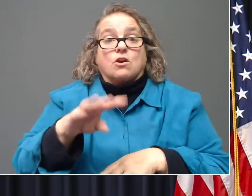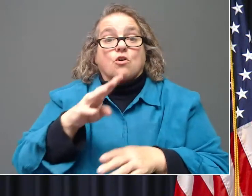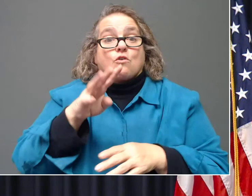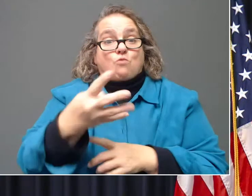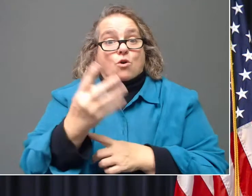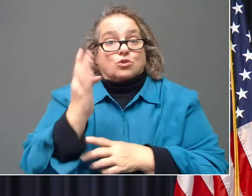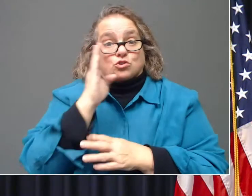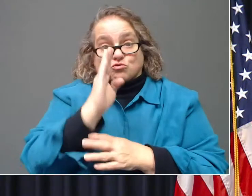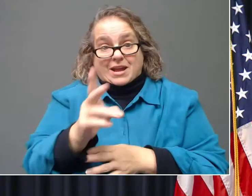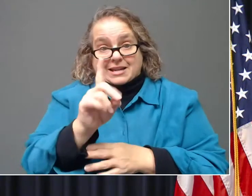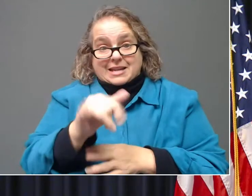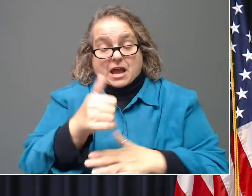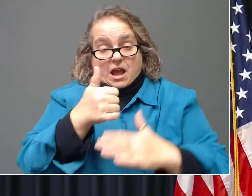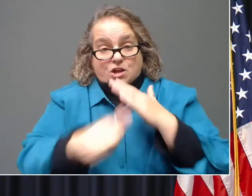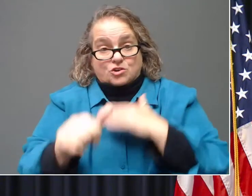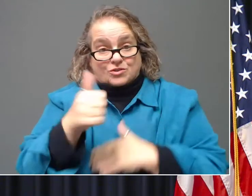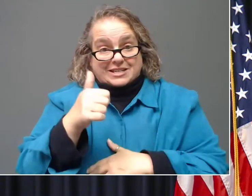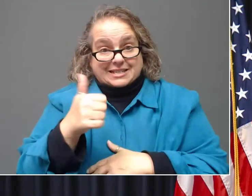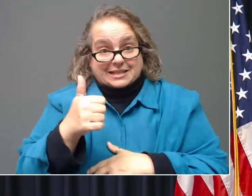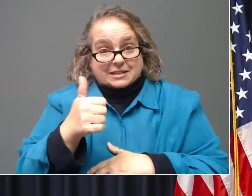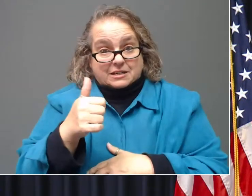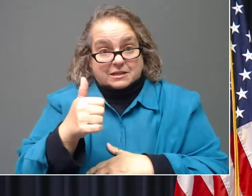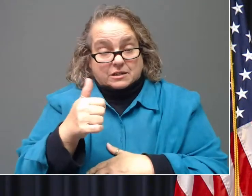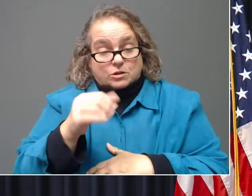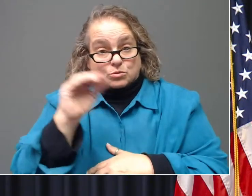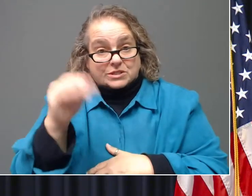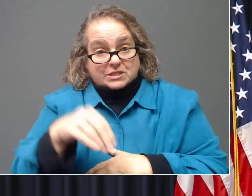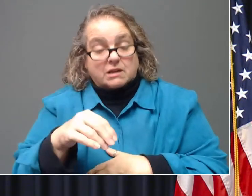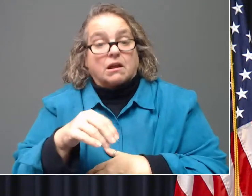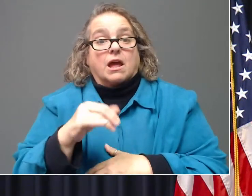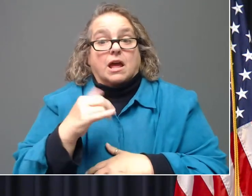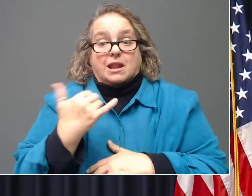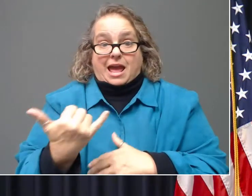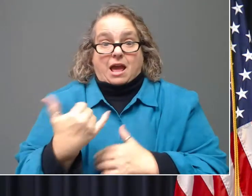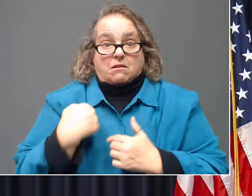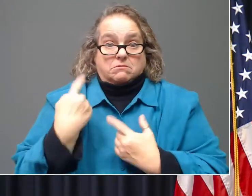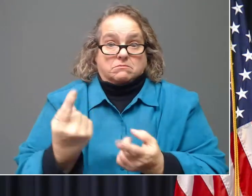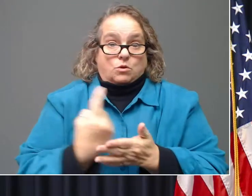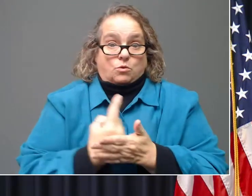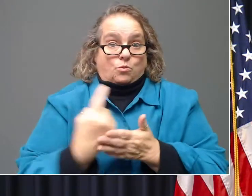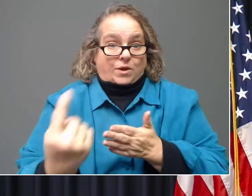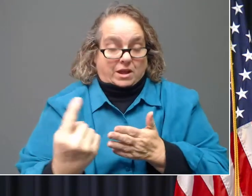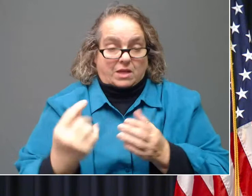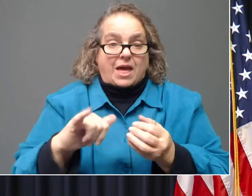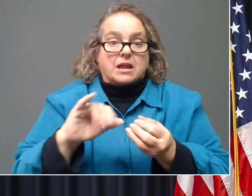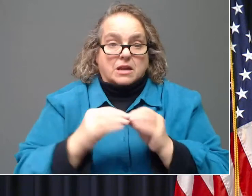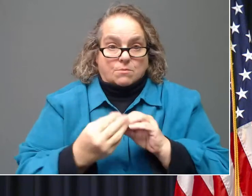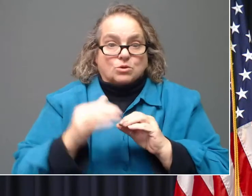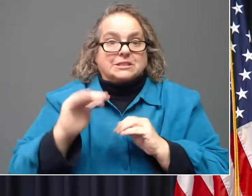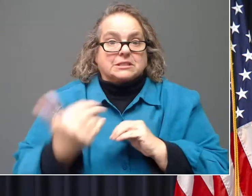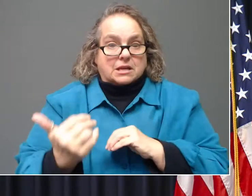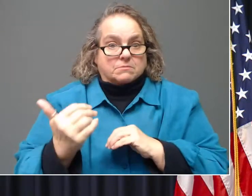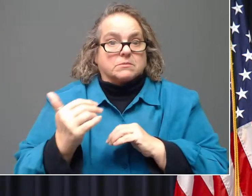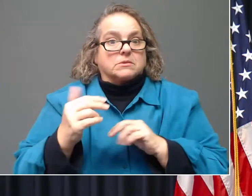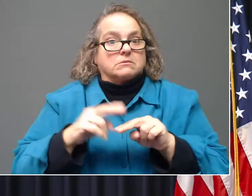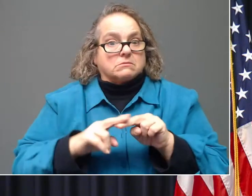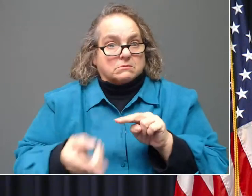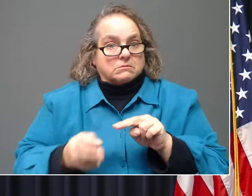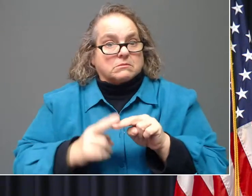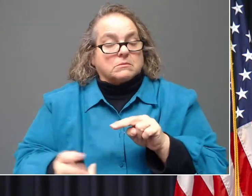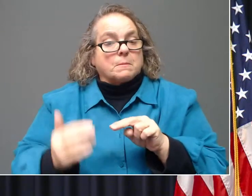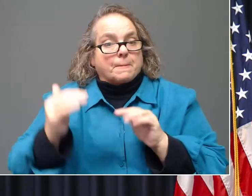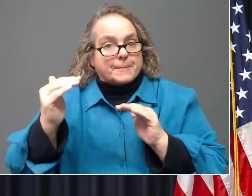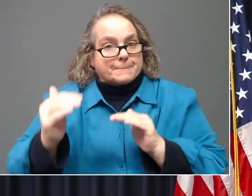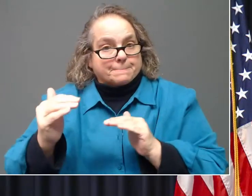we've had almost a week, if not more, of that number going down and down and down. Folks, our trends